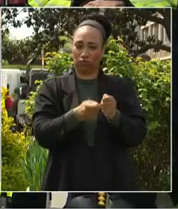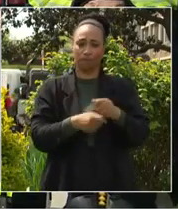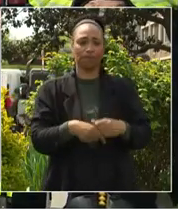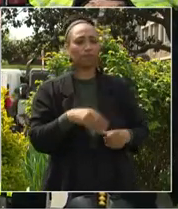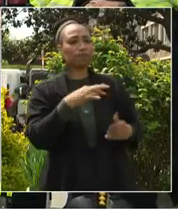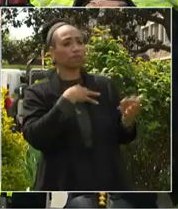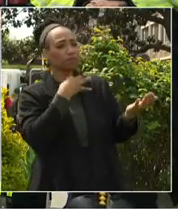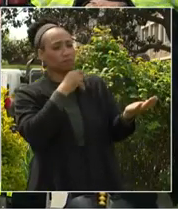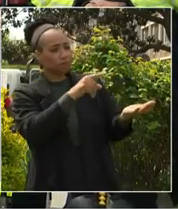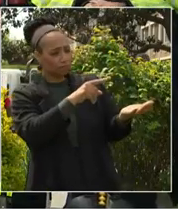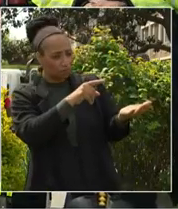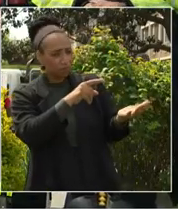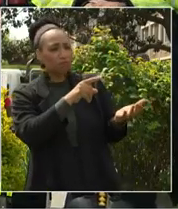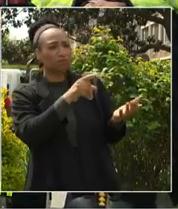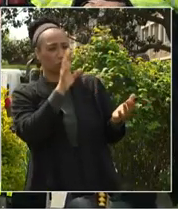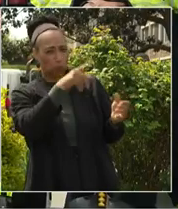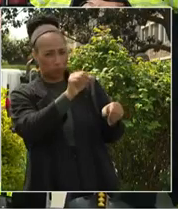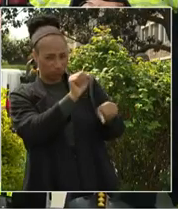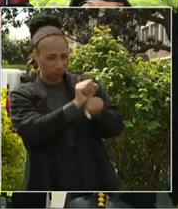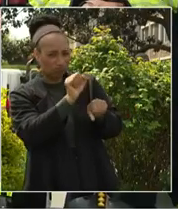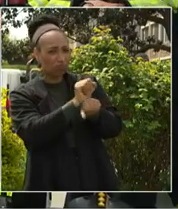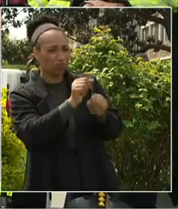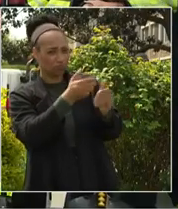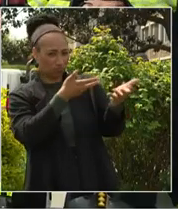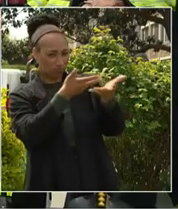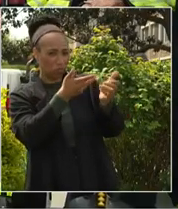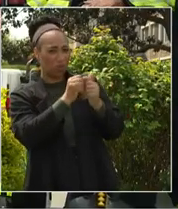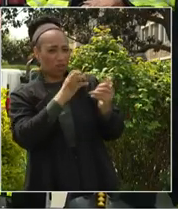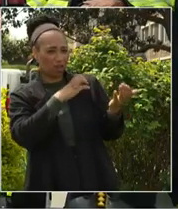city, what you're feeling right now, sort of